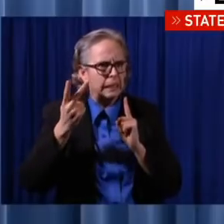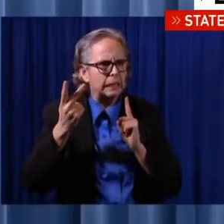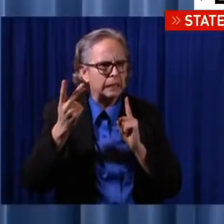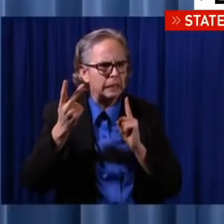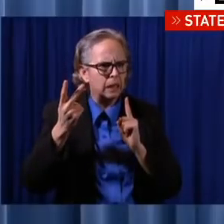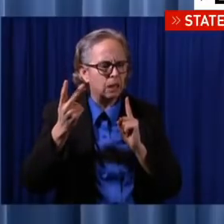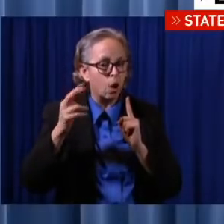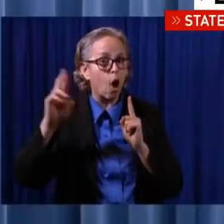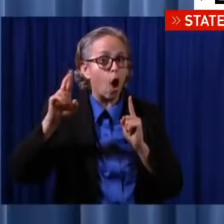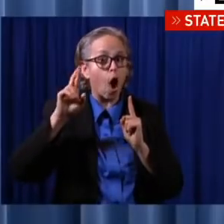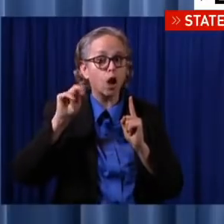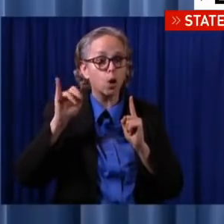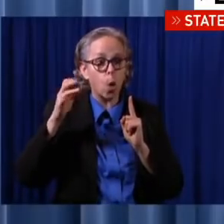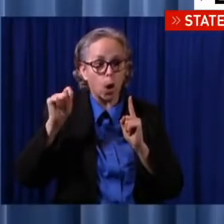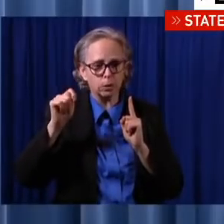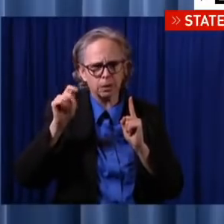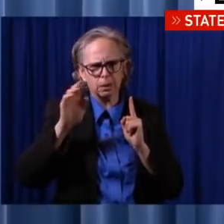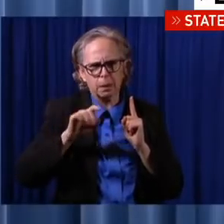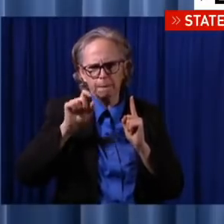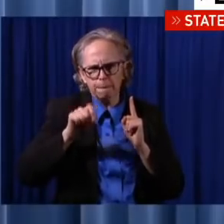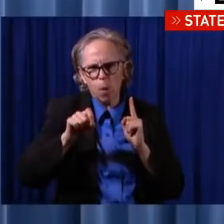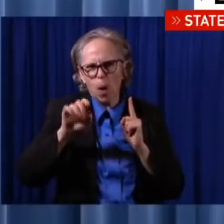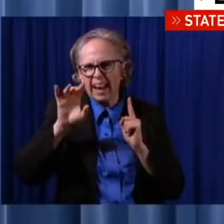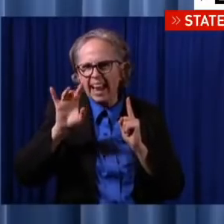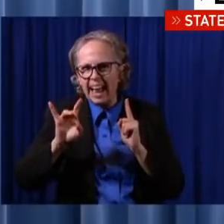0.87 for the entire state.